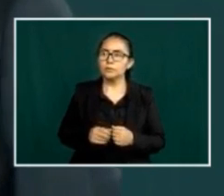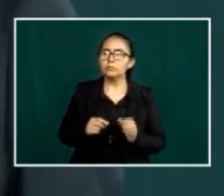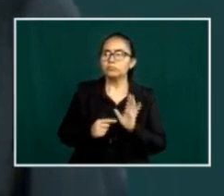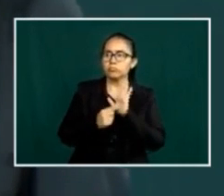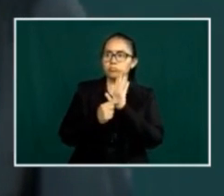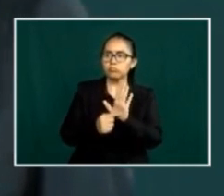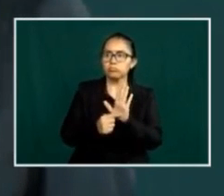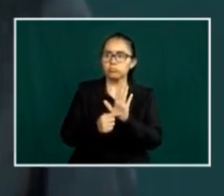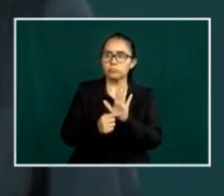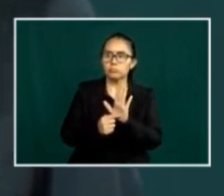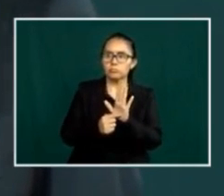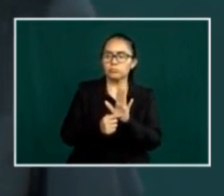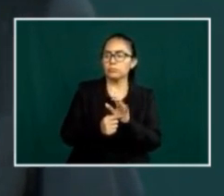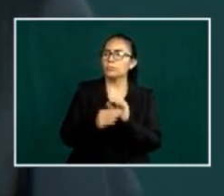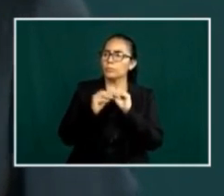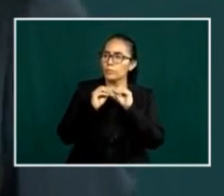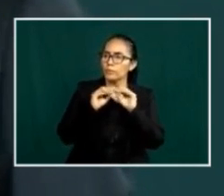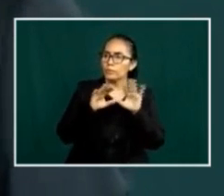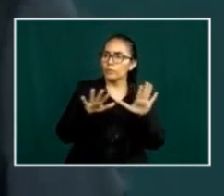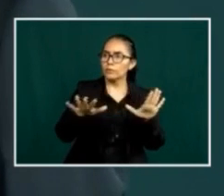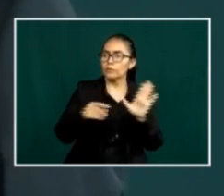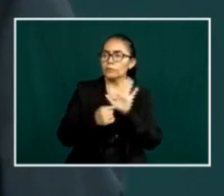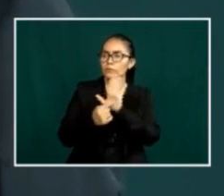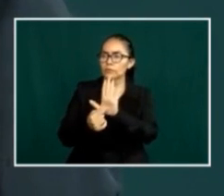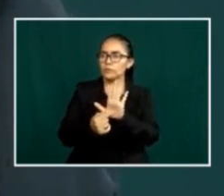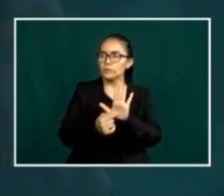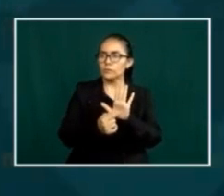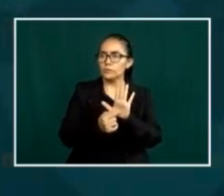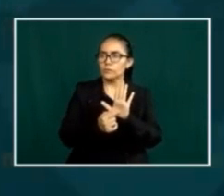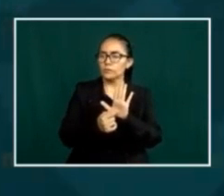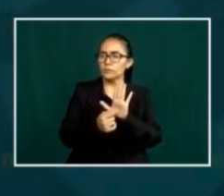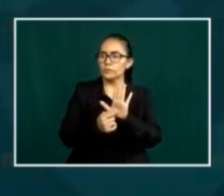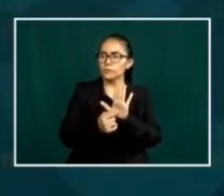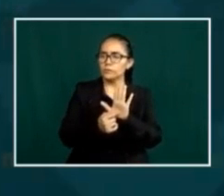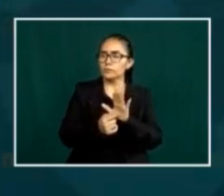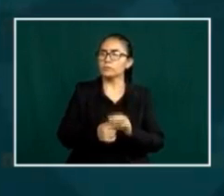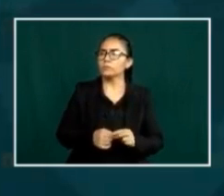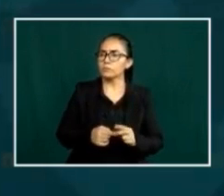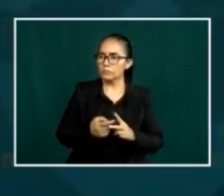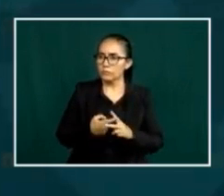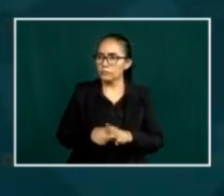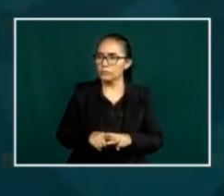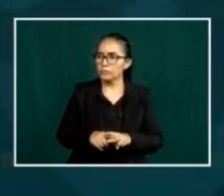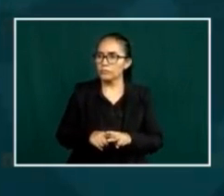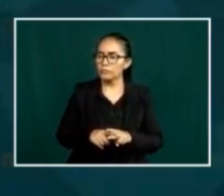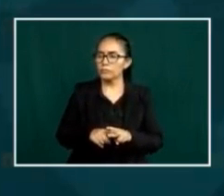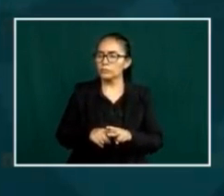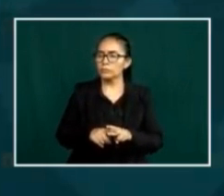We respect them, and they will always be guaranteed their right to dissent.